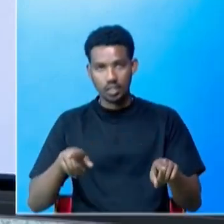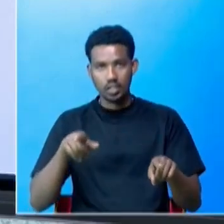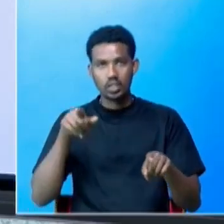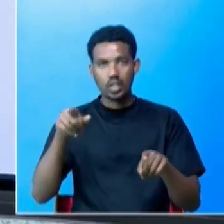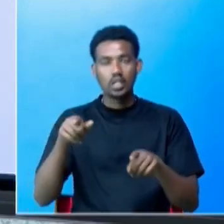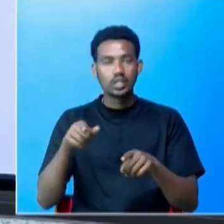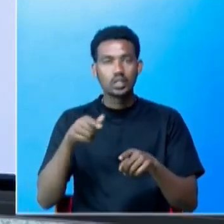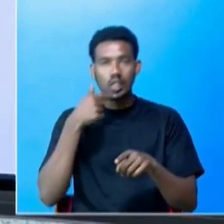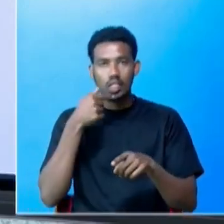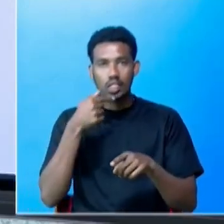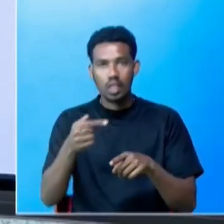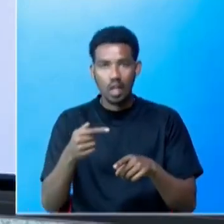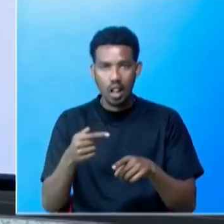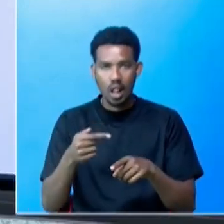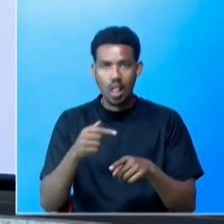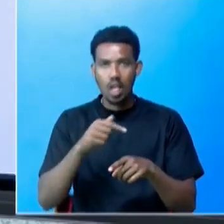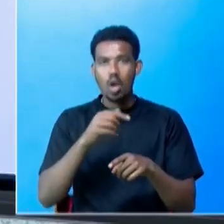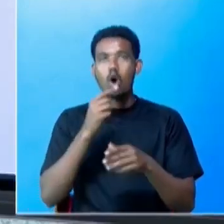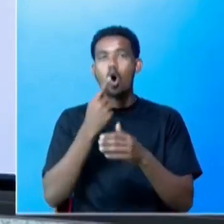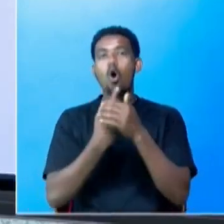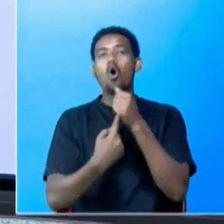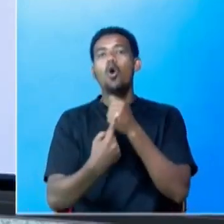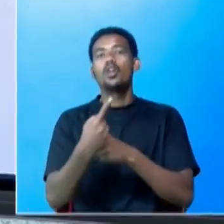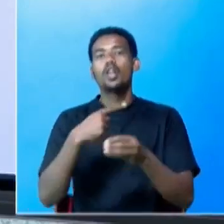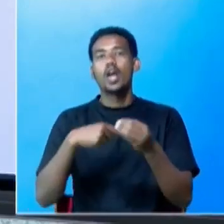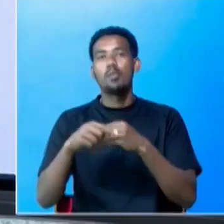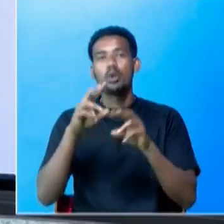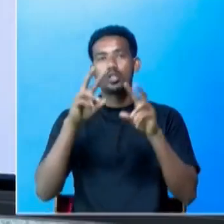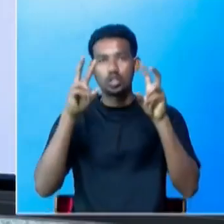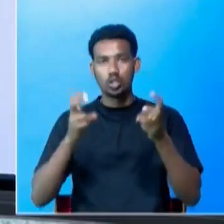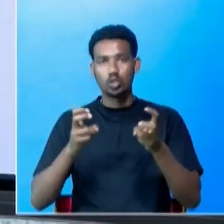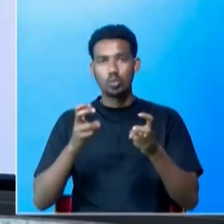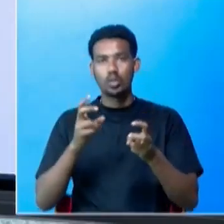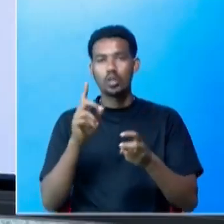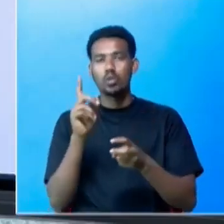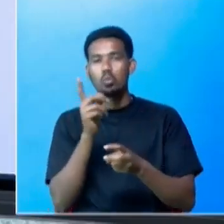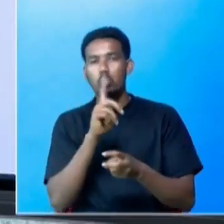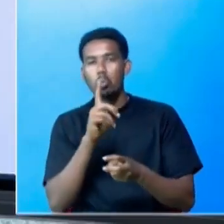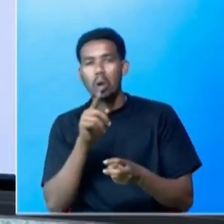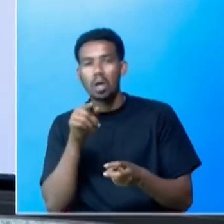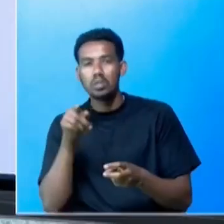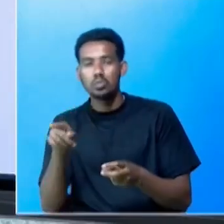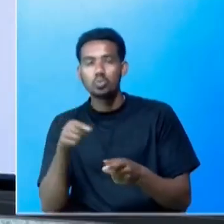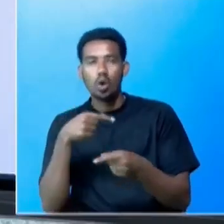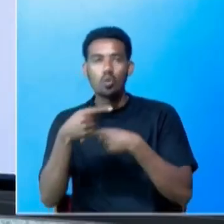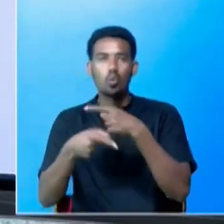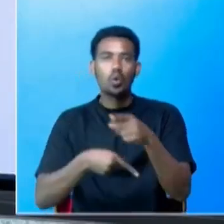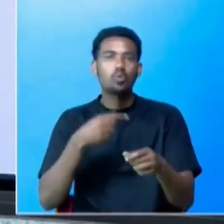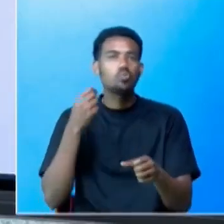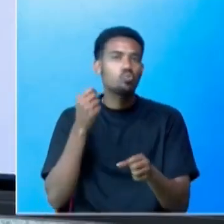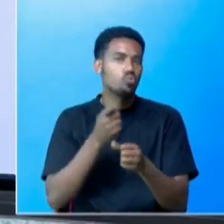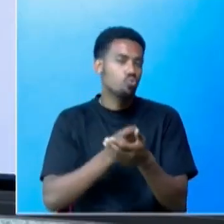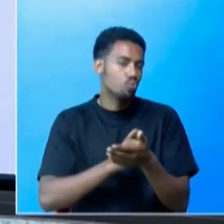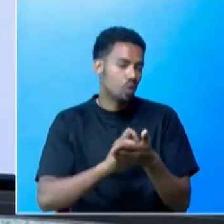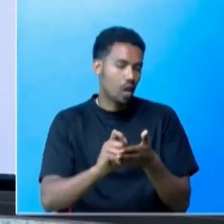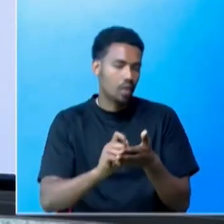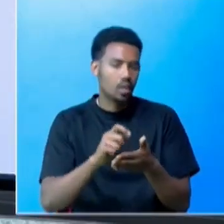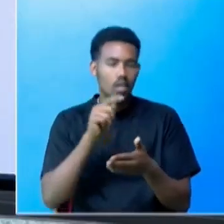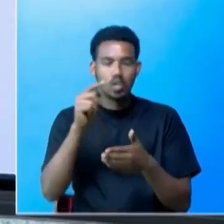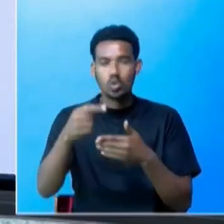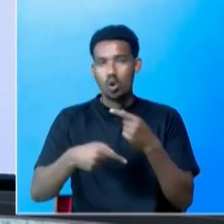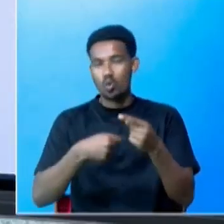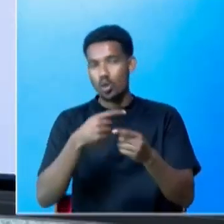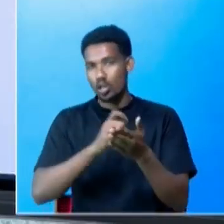tell it's only about the topic, what you are going to write. For example, if you are going to